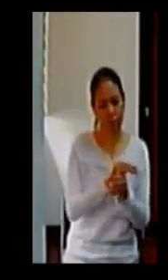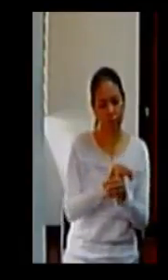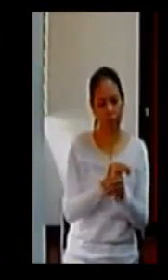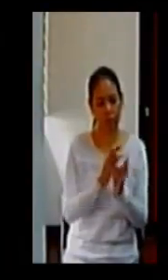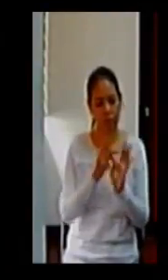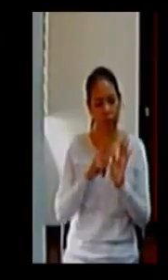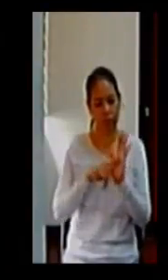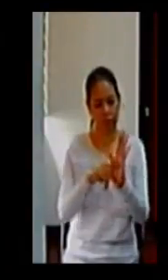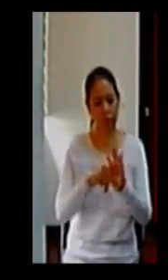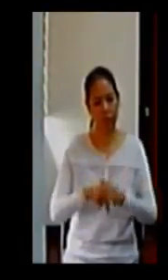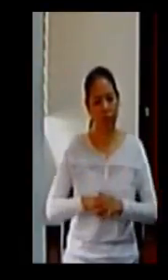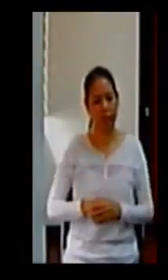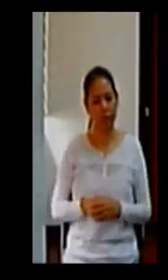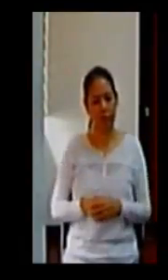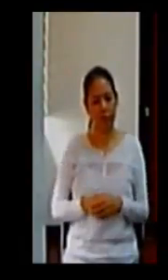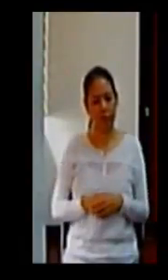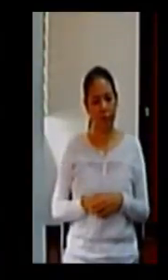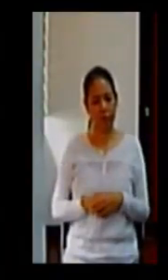presentation.